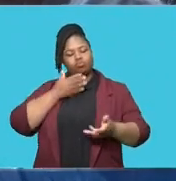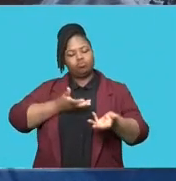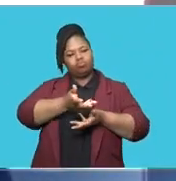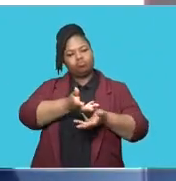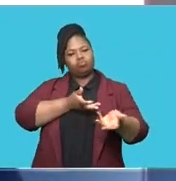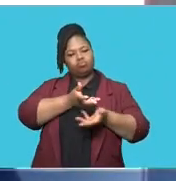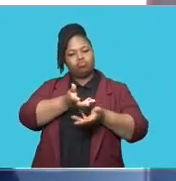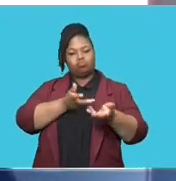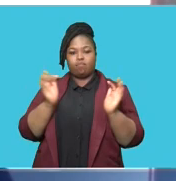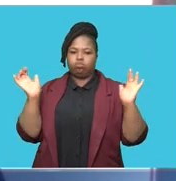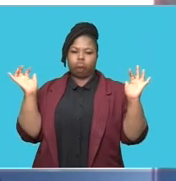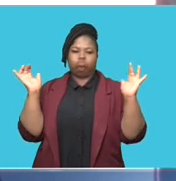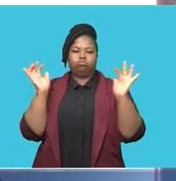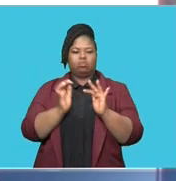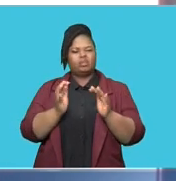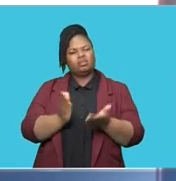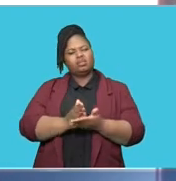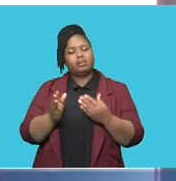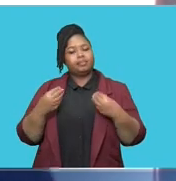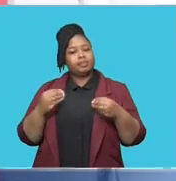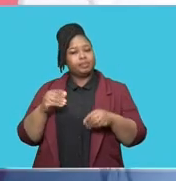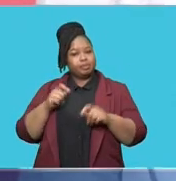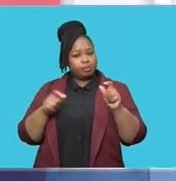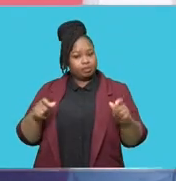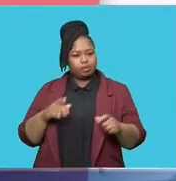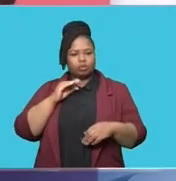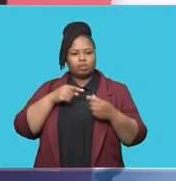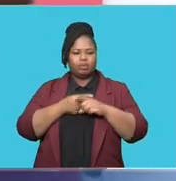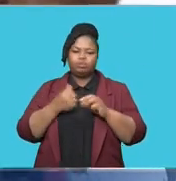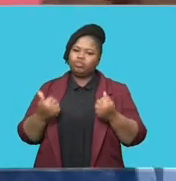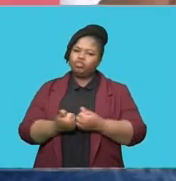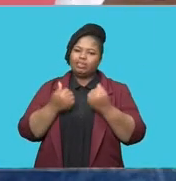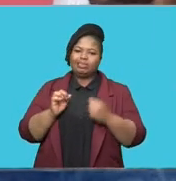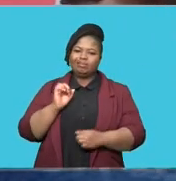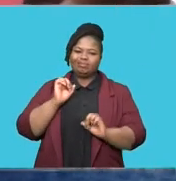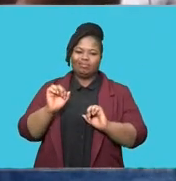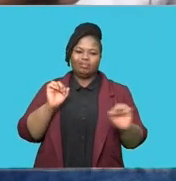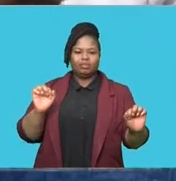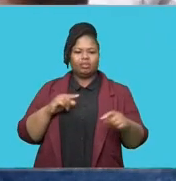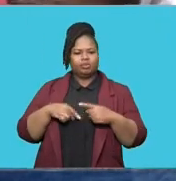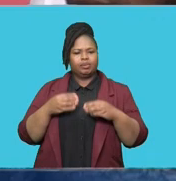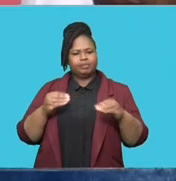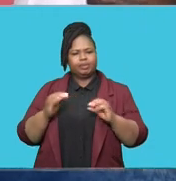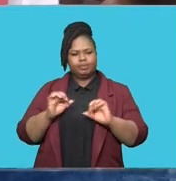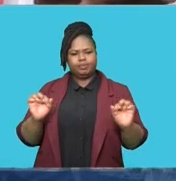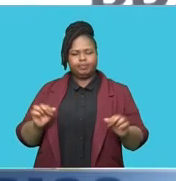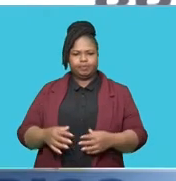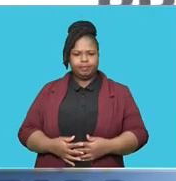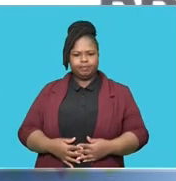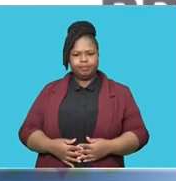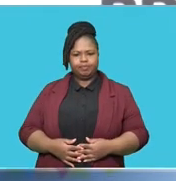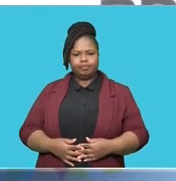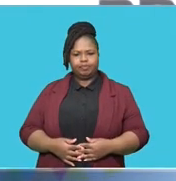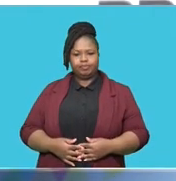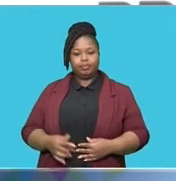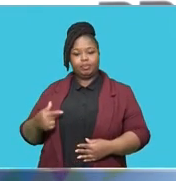ka bongata. Mo ba bang ba bona ba ileng ba bolela ka maima a teng tsamaisong le kgolong ya dikgwebo tsa bona. This